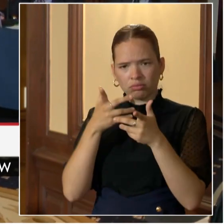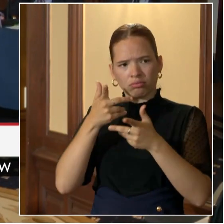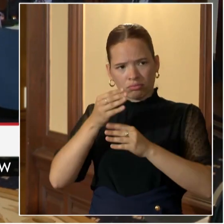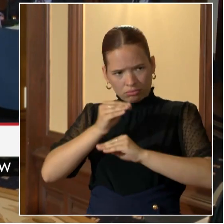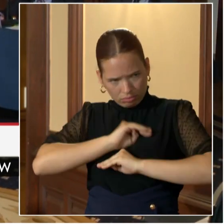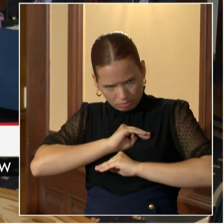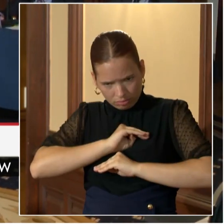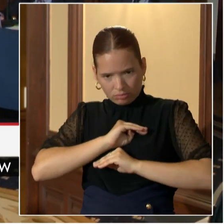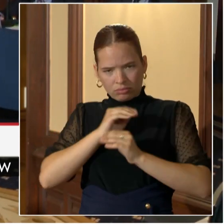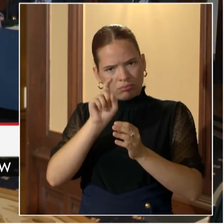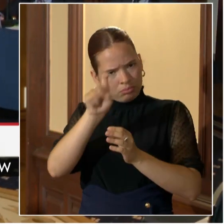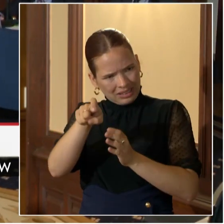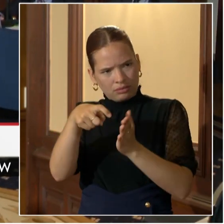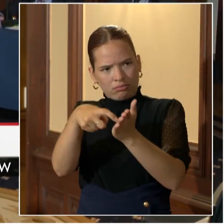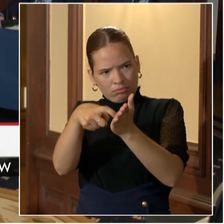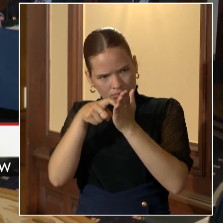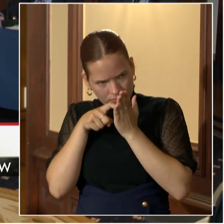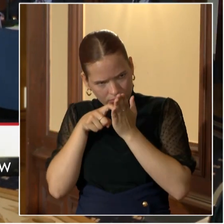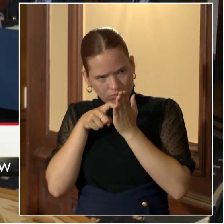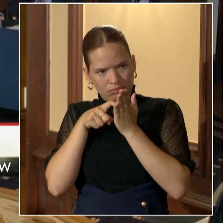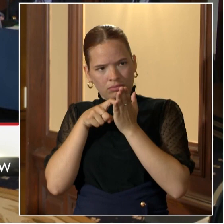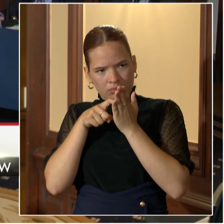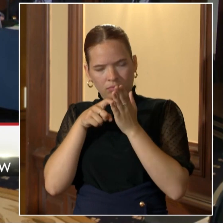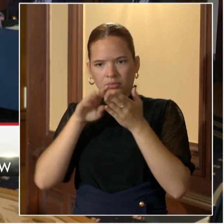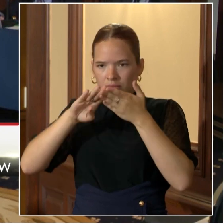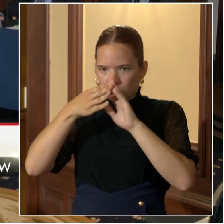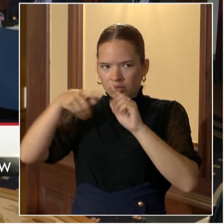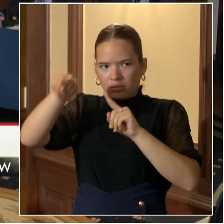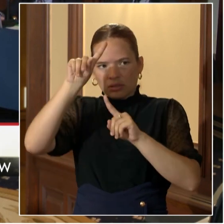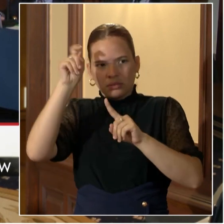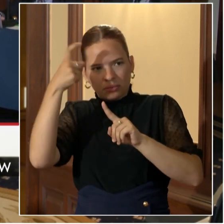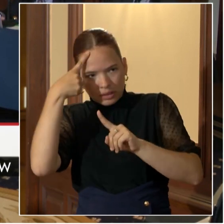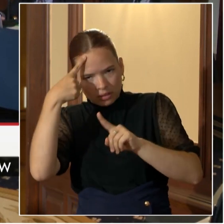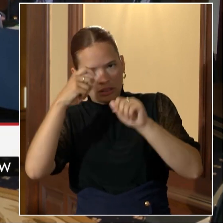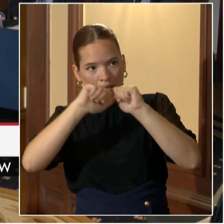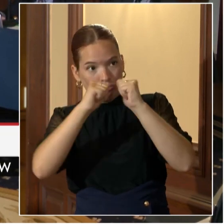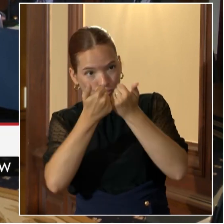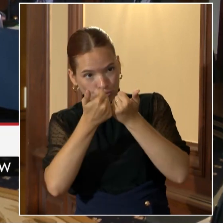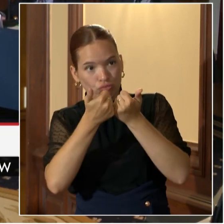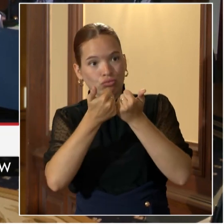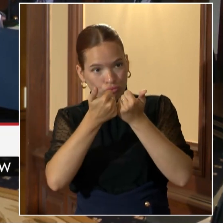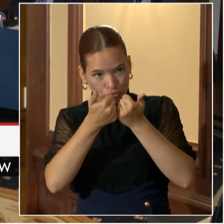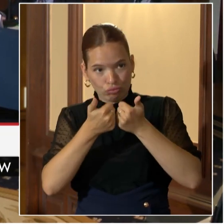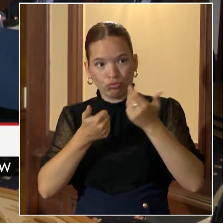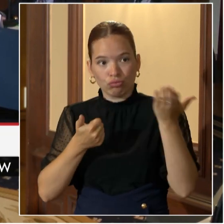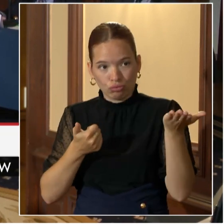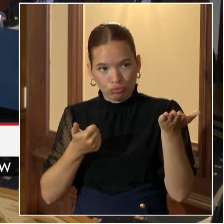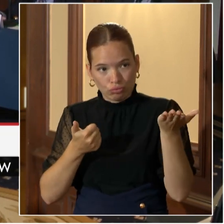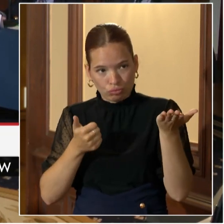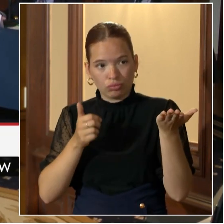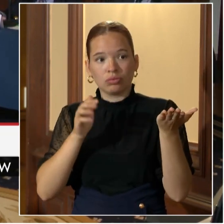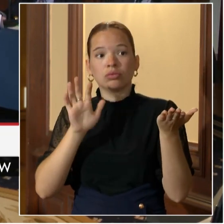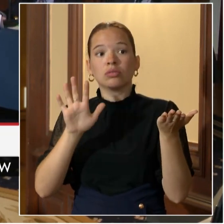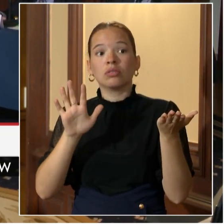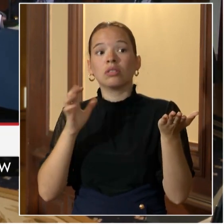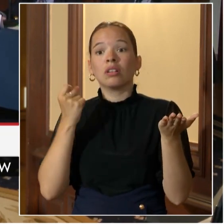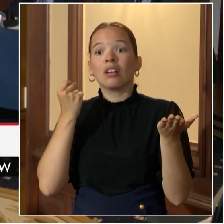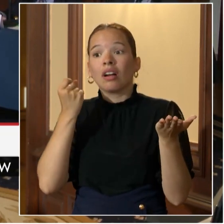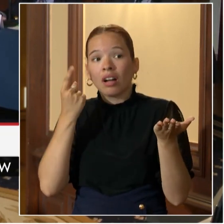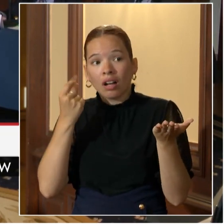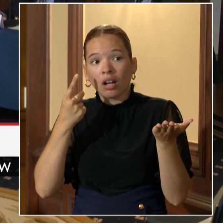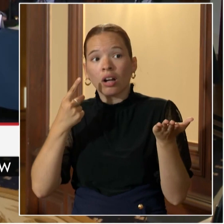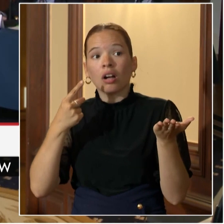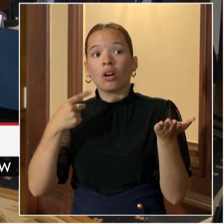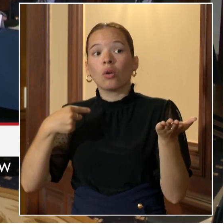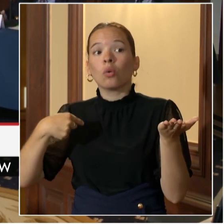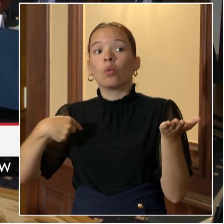work for me in an individual capacity. Let me just say that all of us in the delegation would love to have the kind of budgets that council members